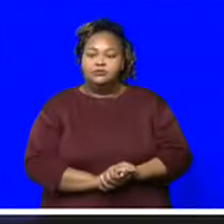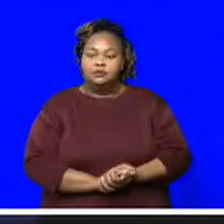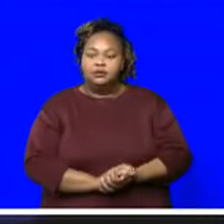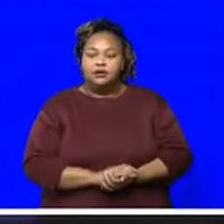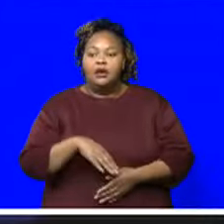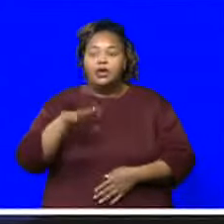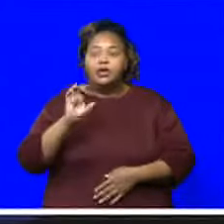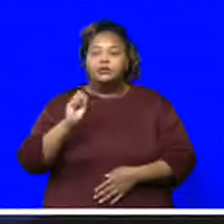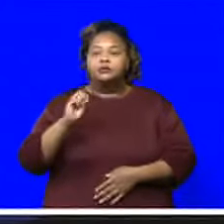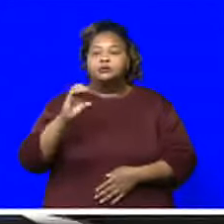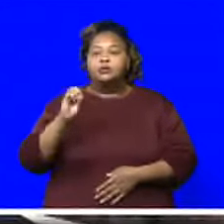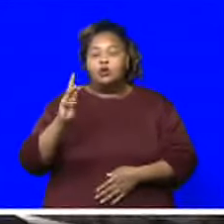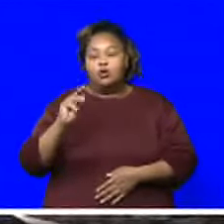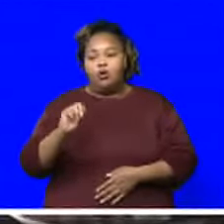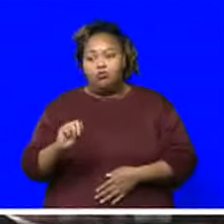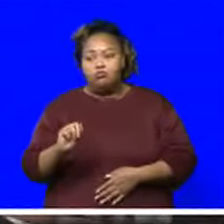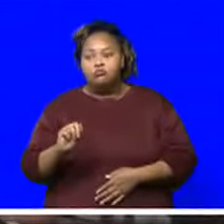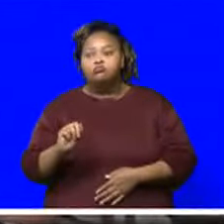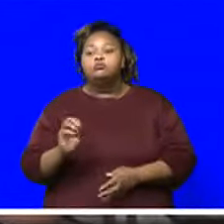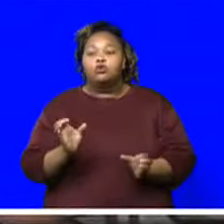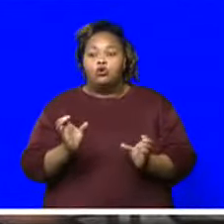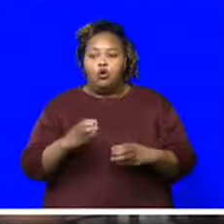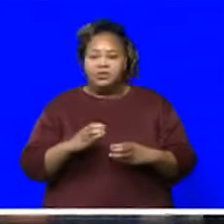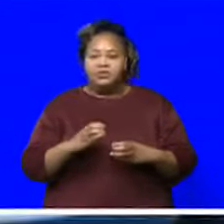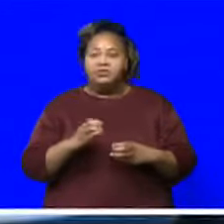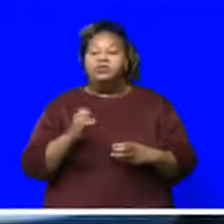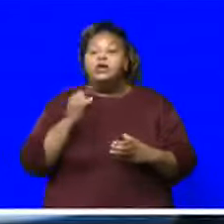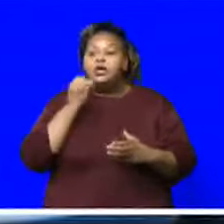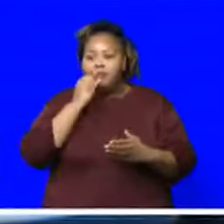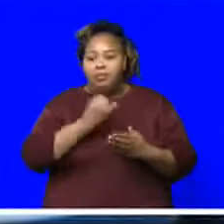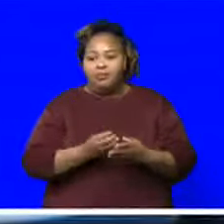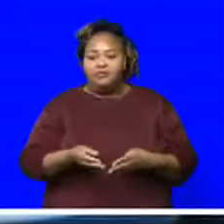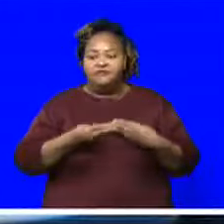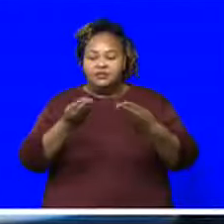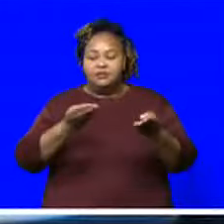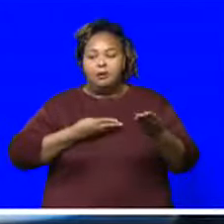issued postal and courier service licenses for the first time.